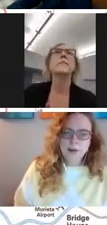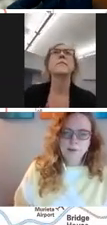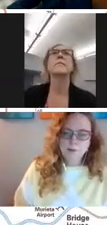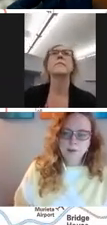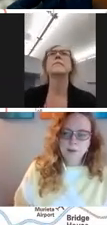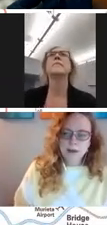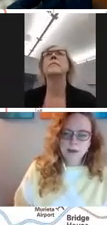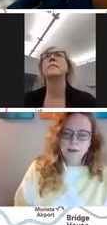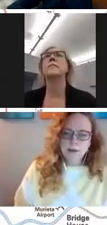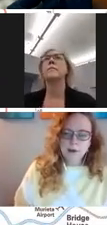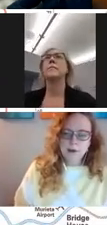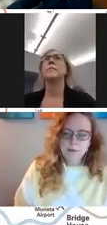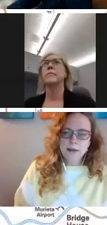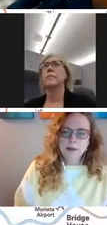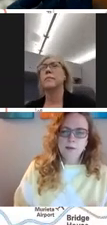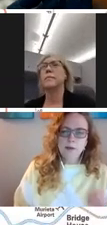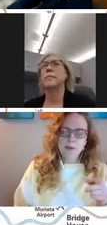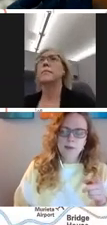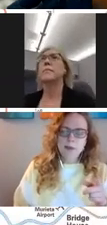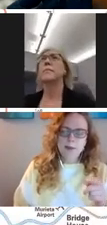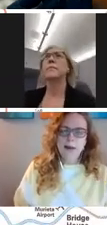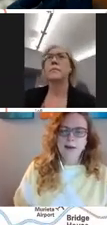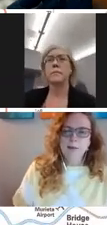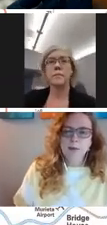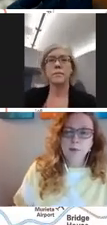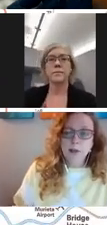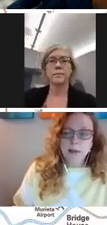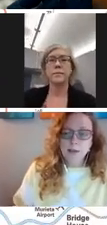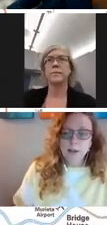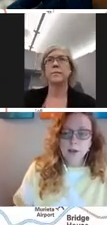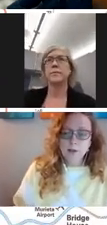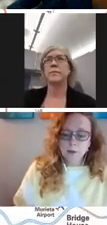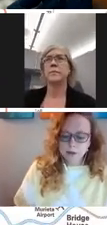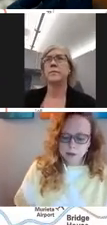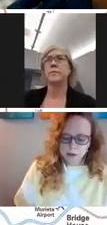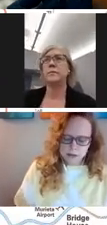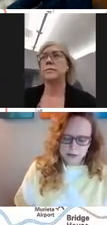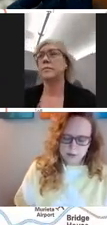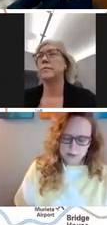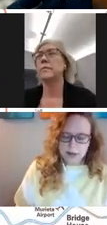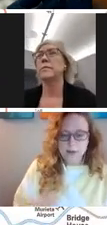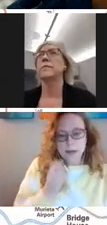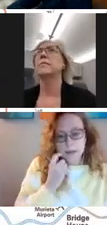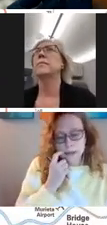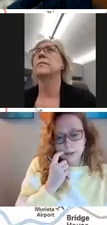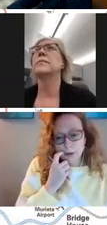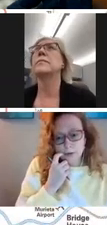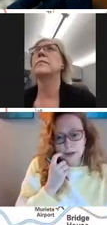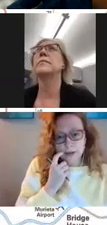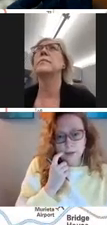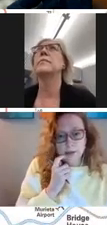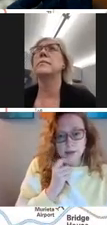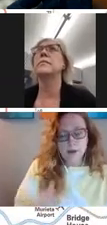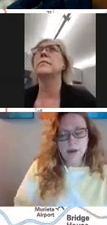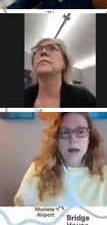that is very helpful. Thank you. I know we put the map back up. We would like to share the roster, I think, with the Pathways